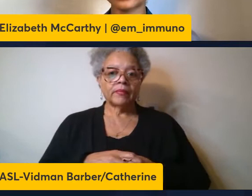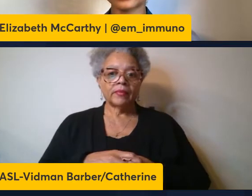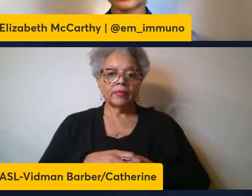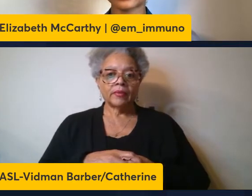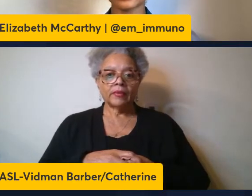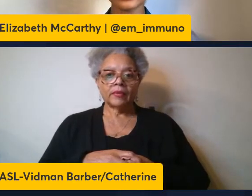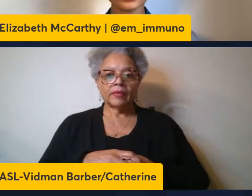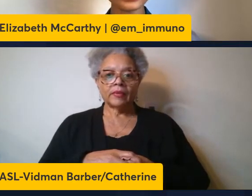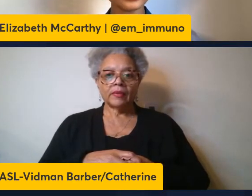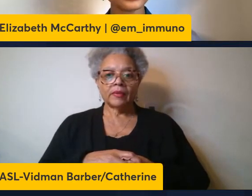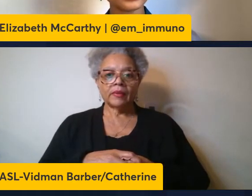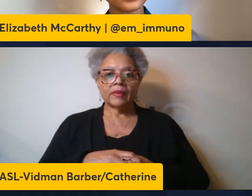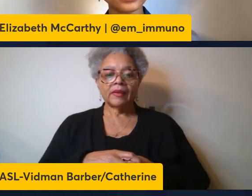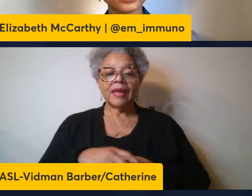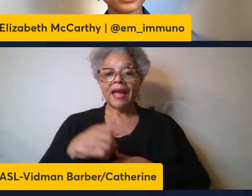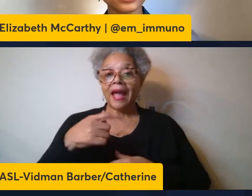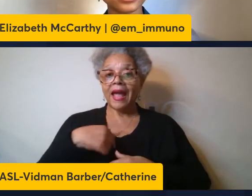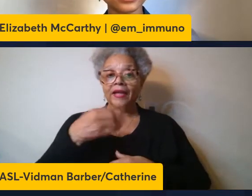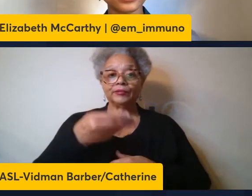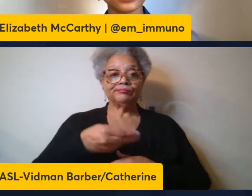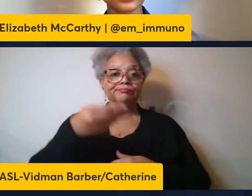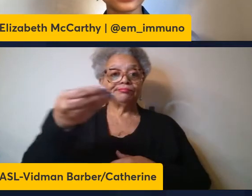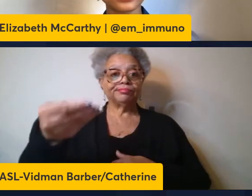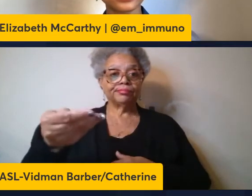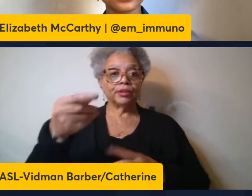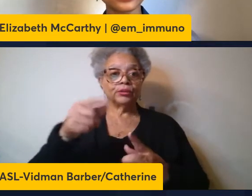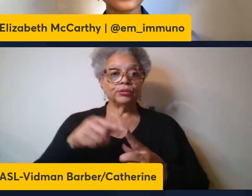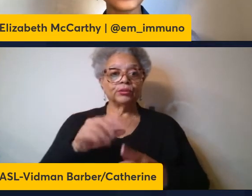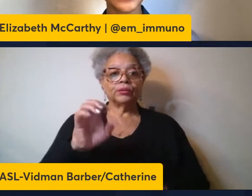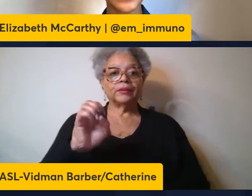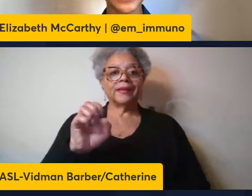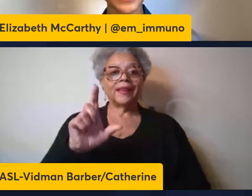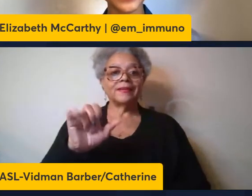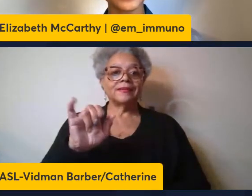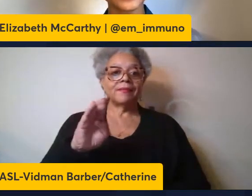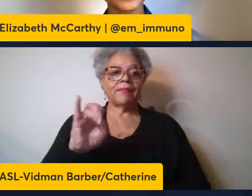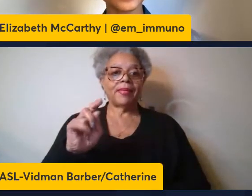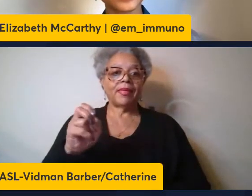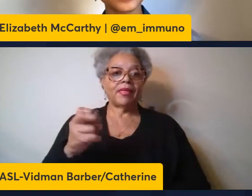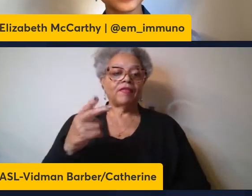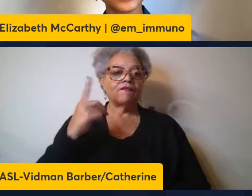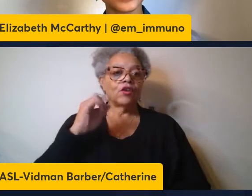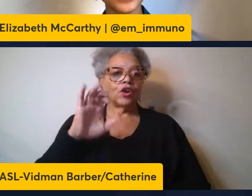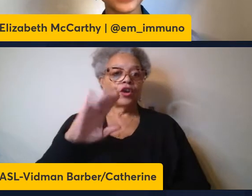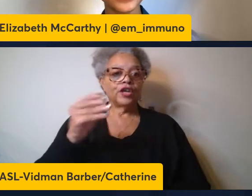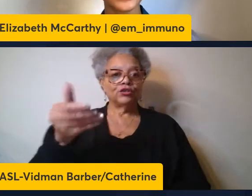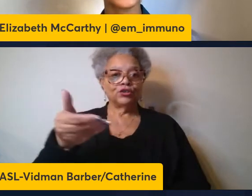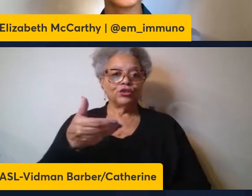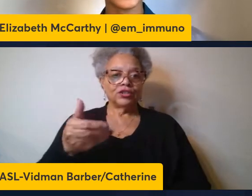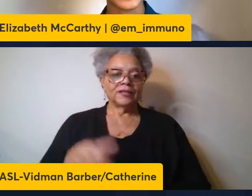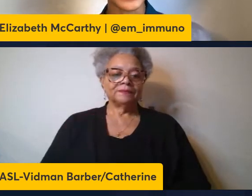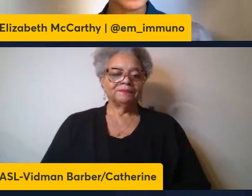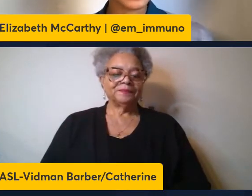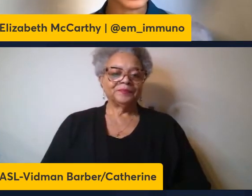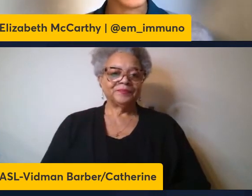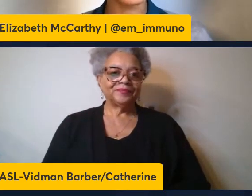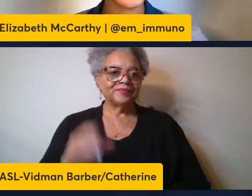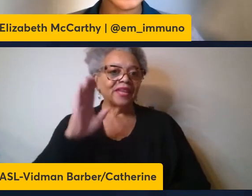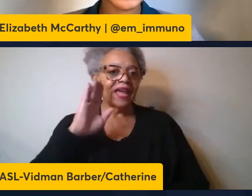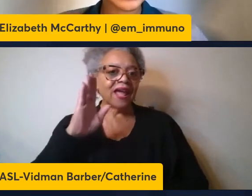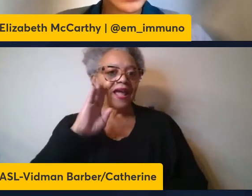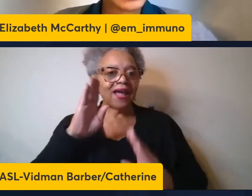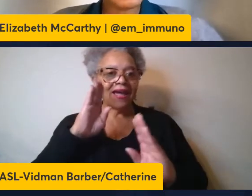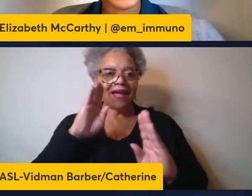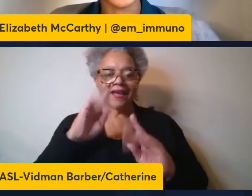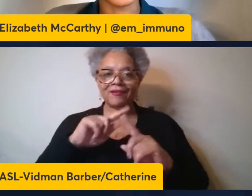I'll now pass the baton to Elizabeth for her to introduce herself. Hi, everyone.